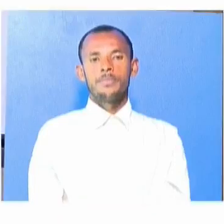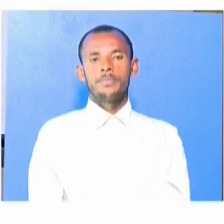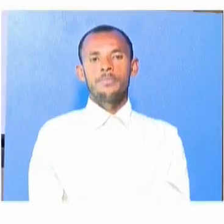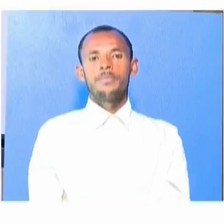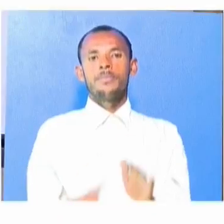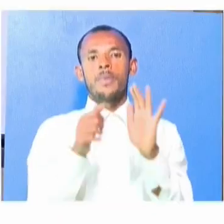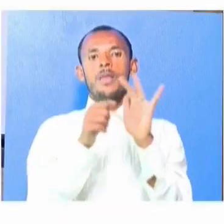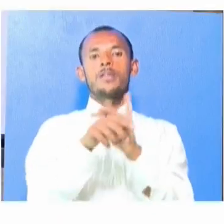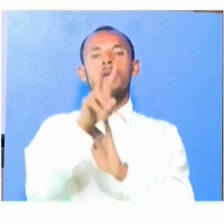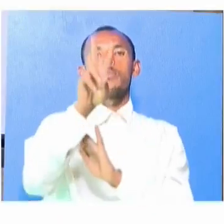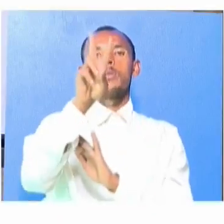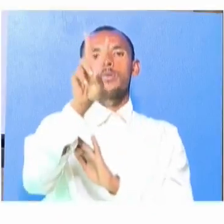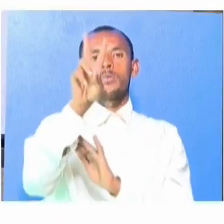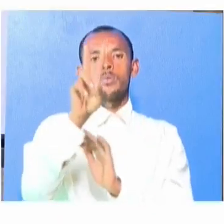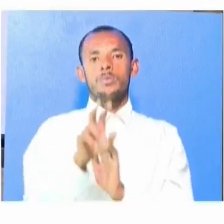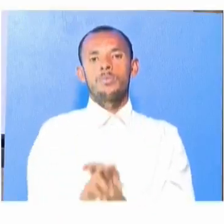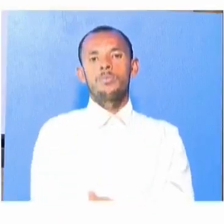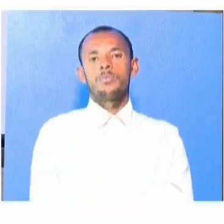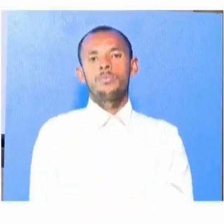Example 2.